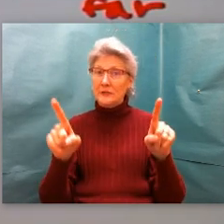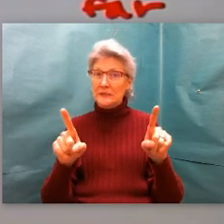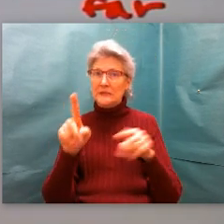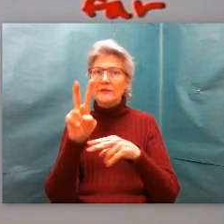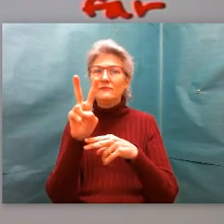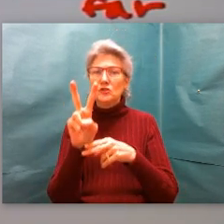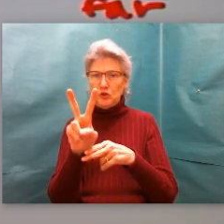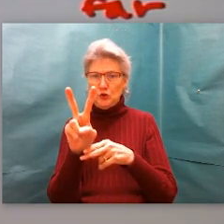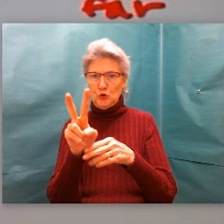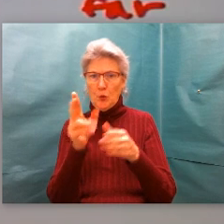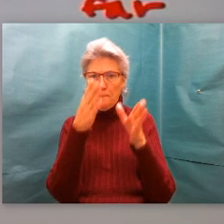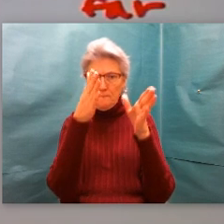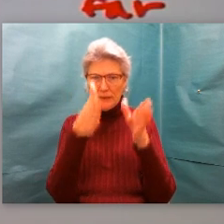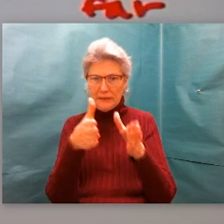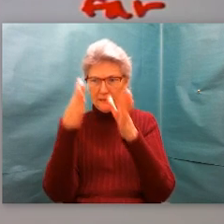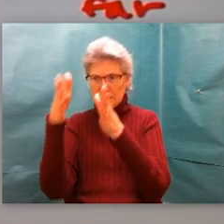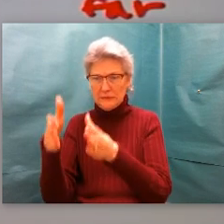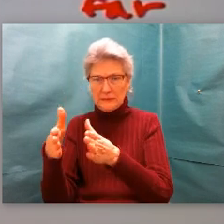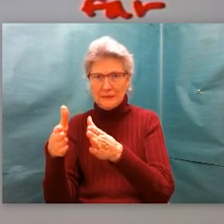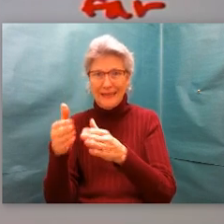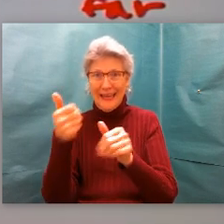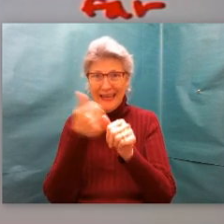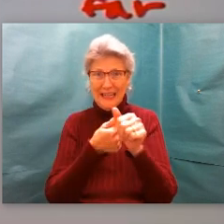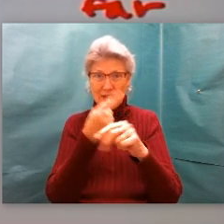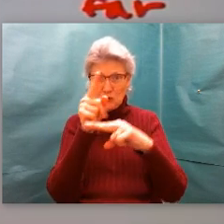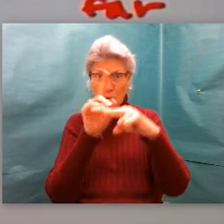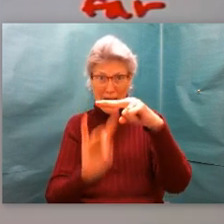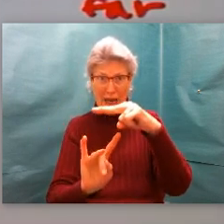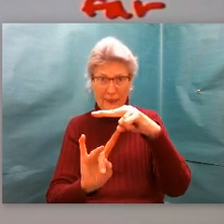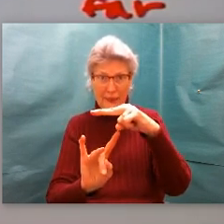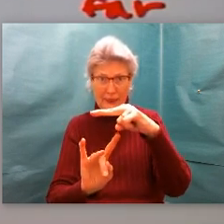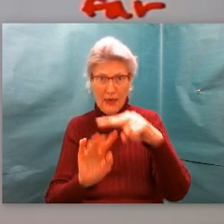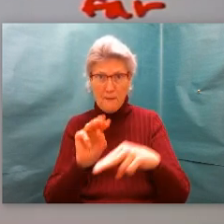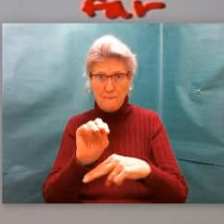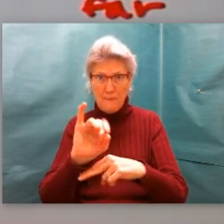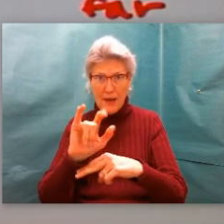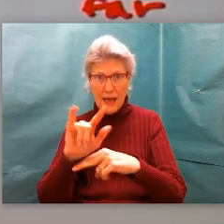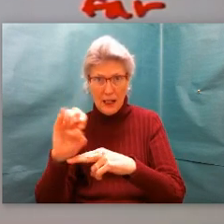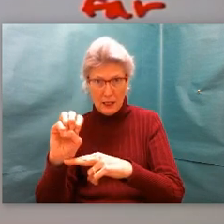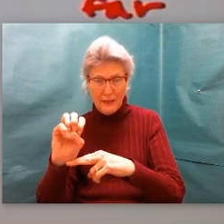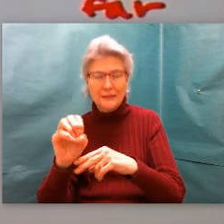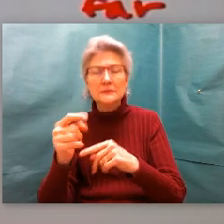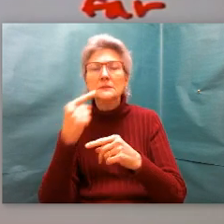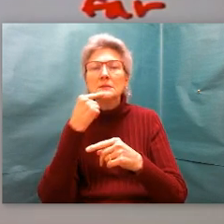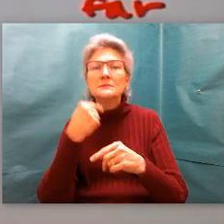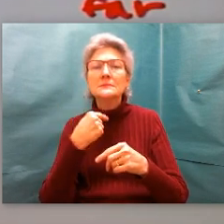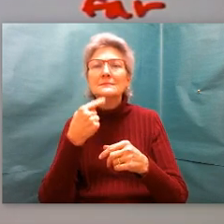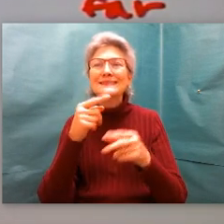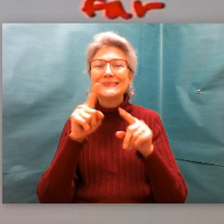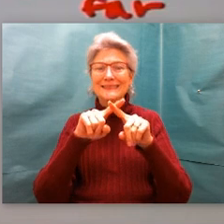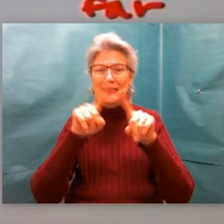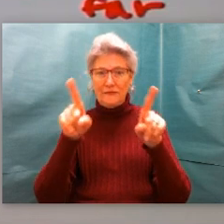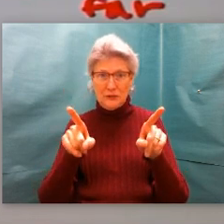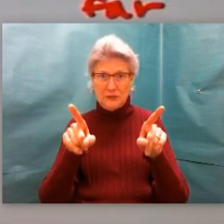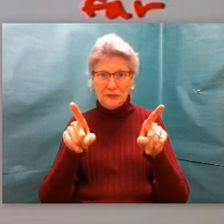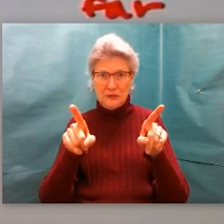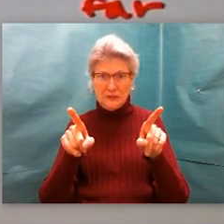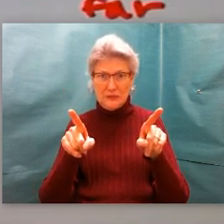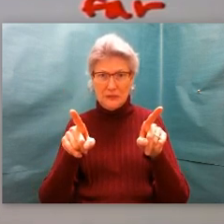sections. And I know that each one of these sections is 1/8. So that tells me that the difference here